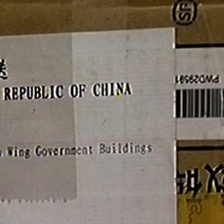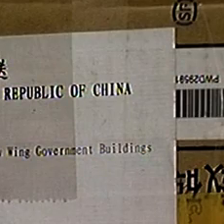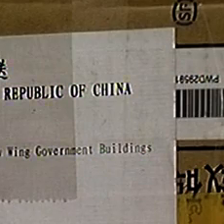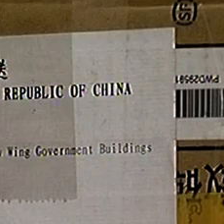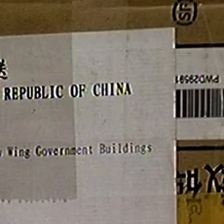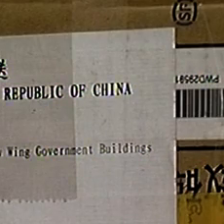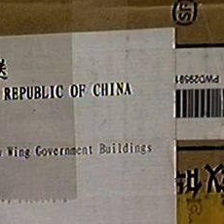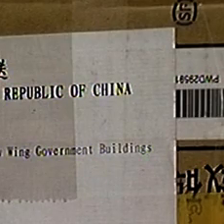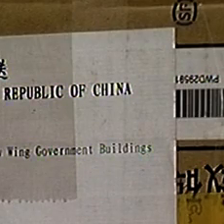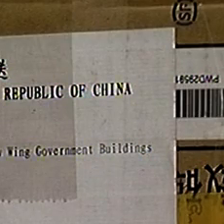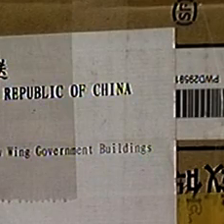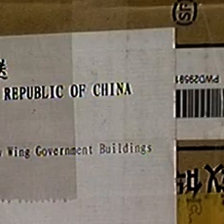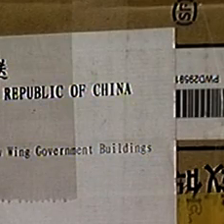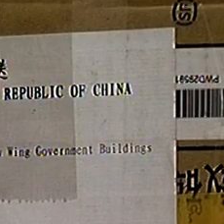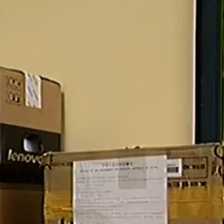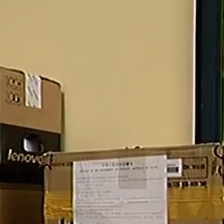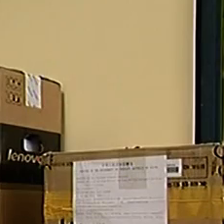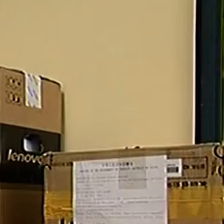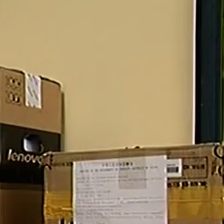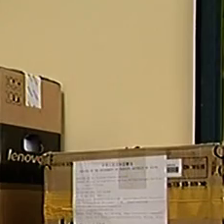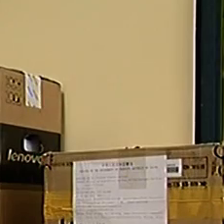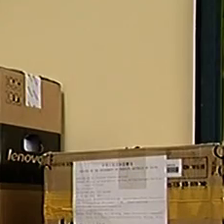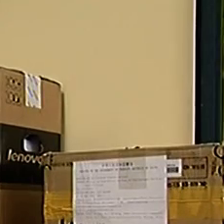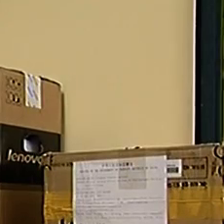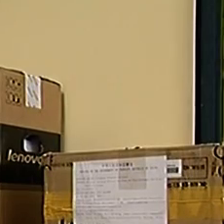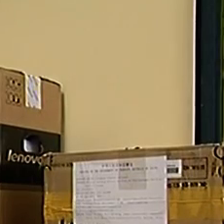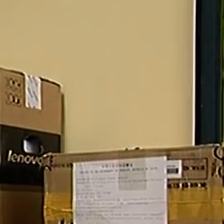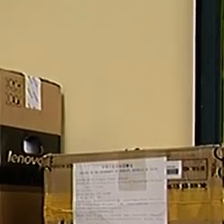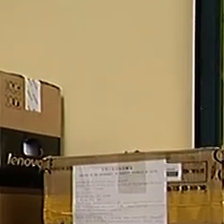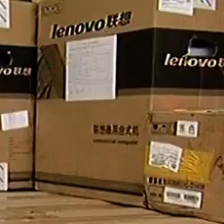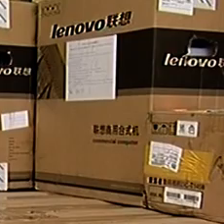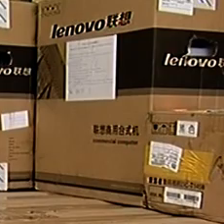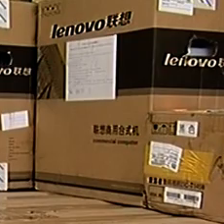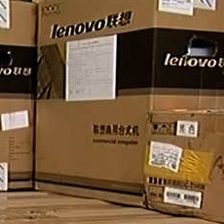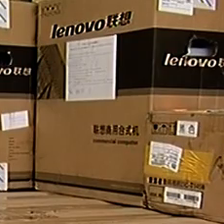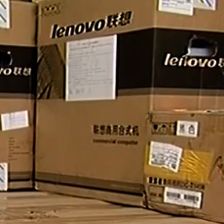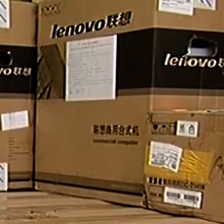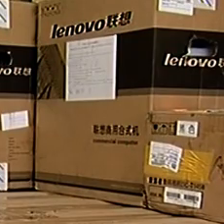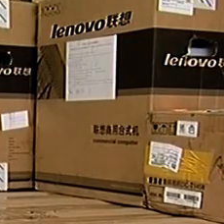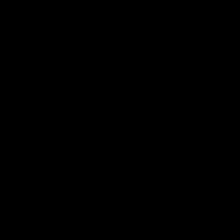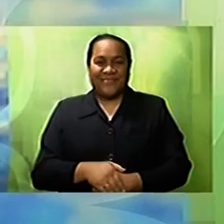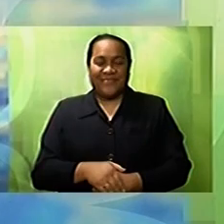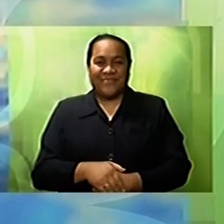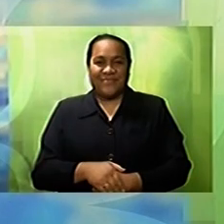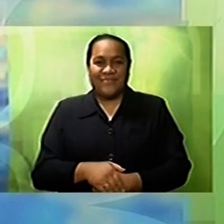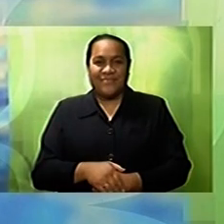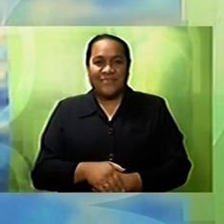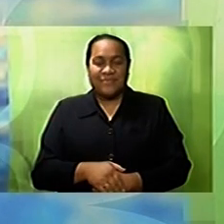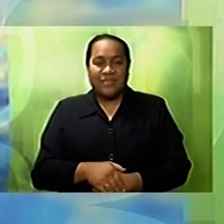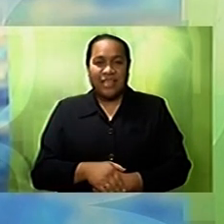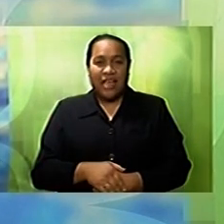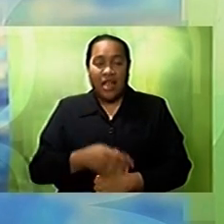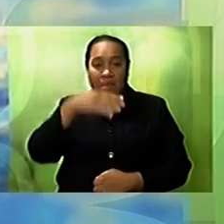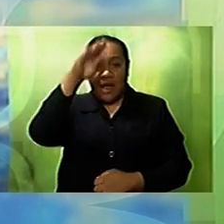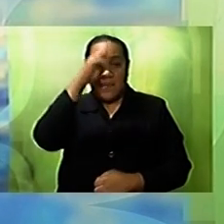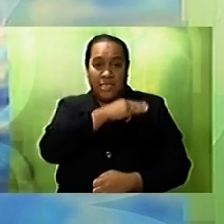The office and media equipment handed over this morning were from the Department of Publicity of the Chinese Communist Party. Prime Minister